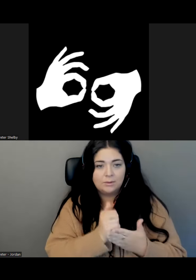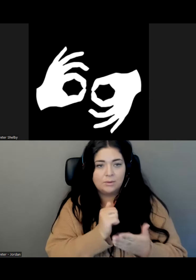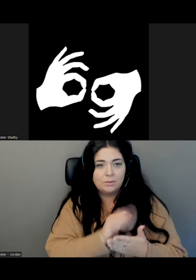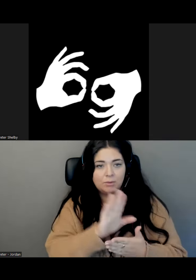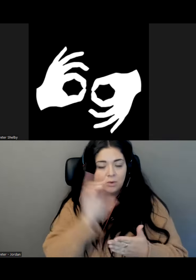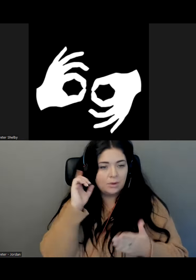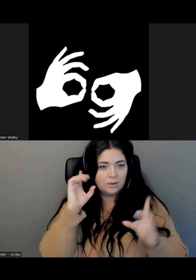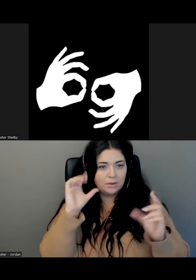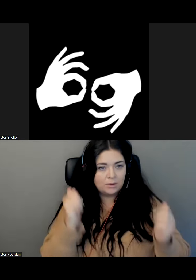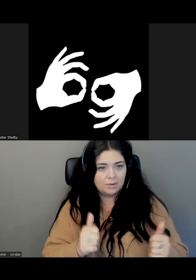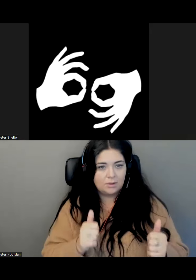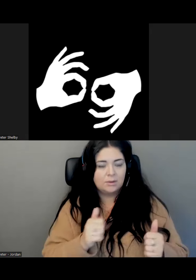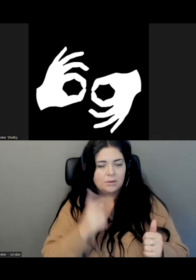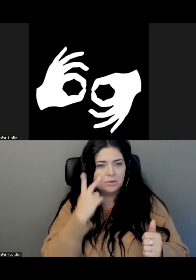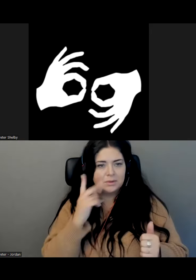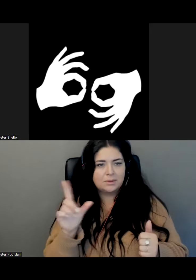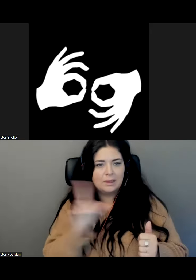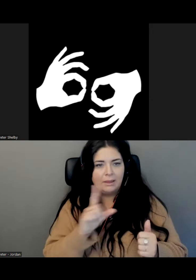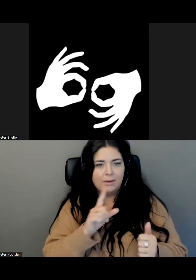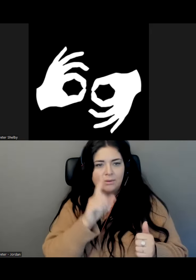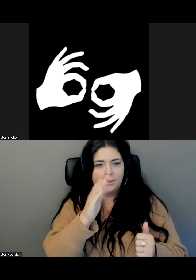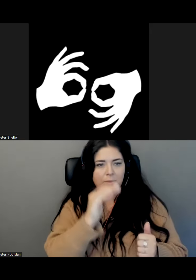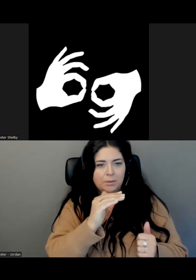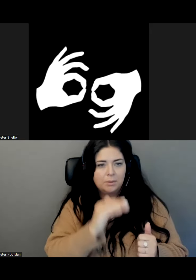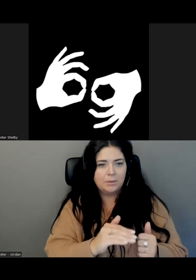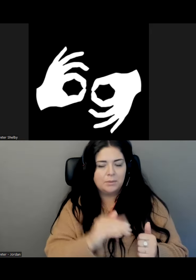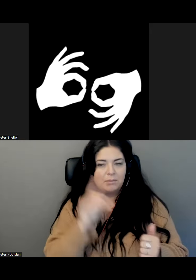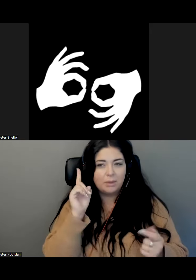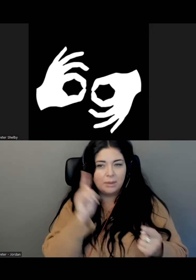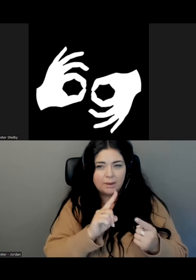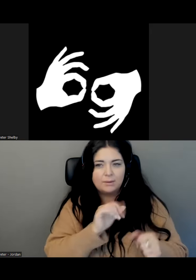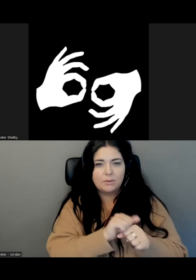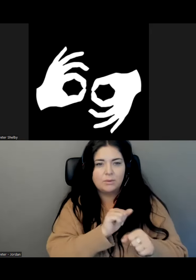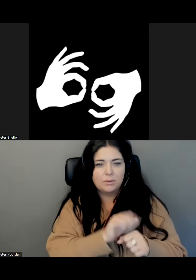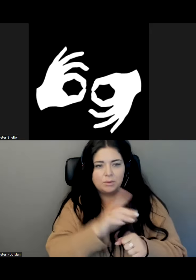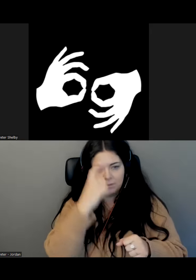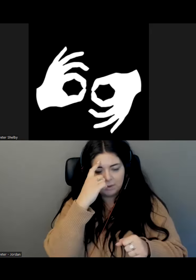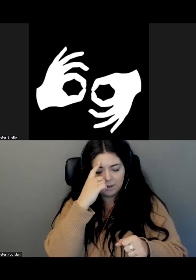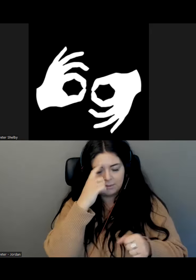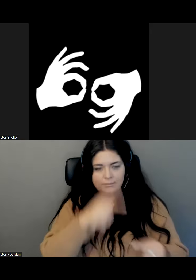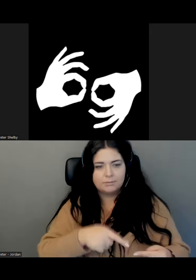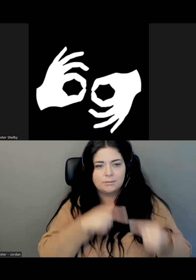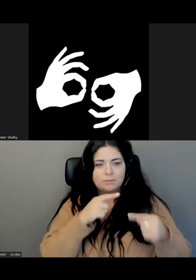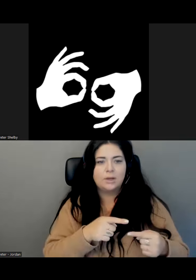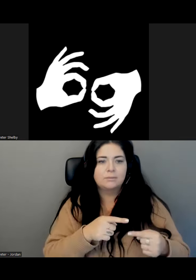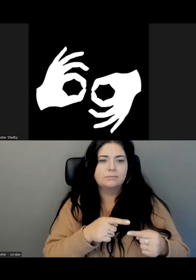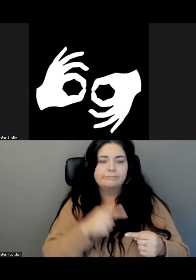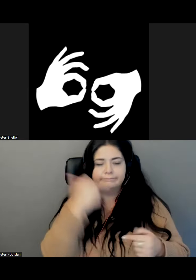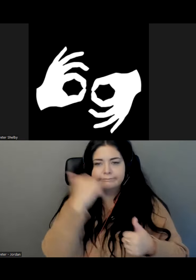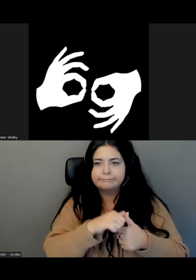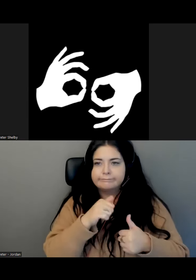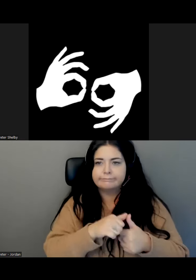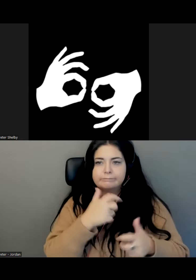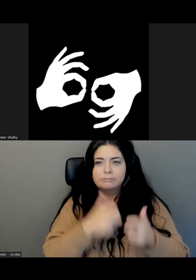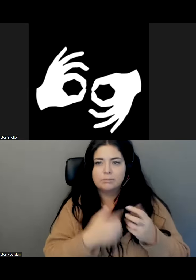a higher risk of dementia, troubles with remembering and problem solving, because there's certain areas